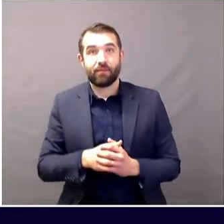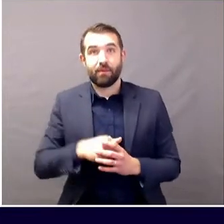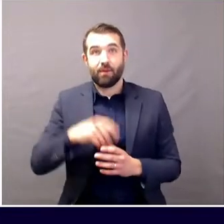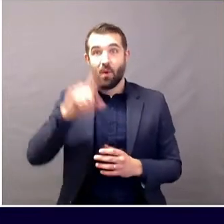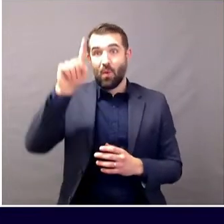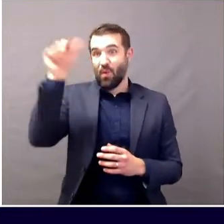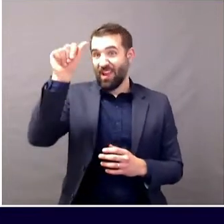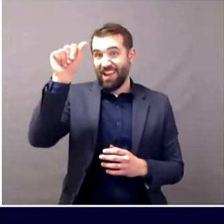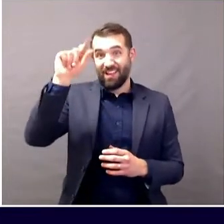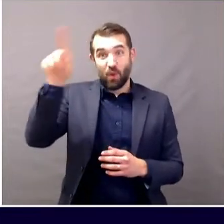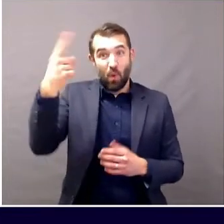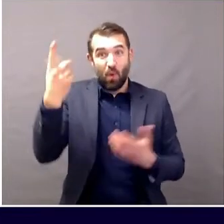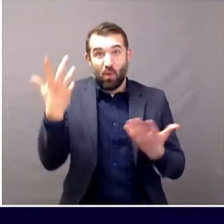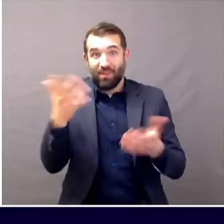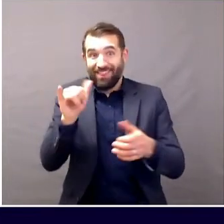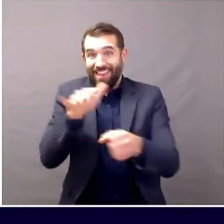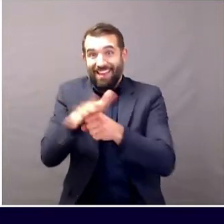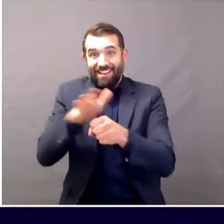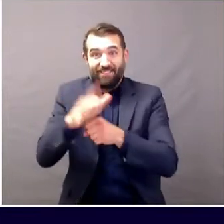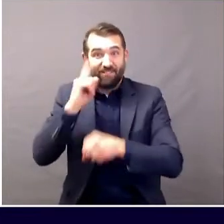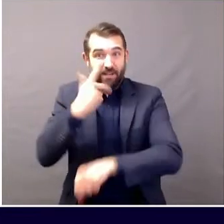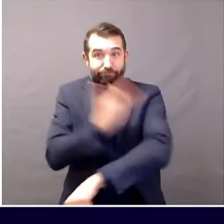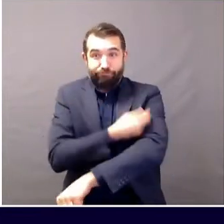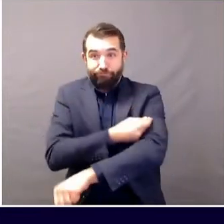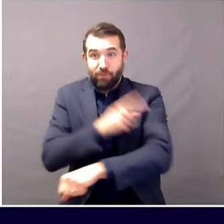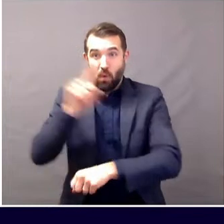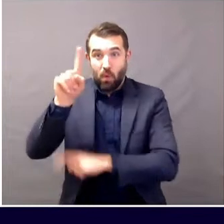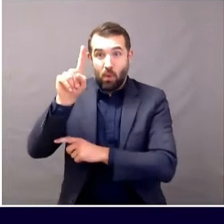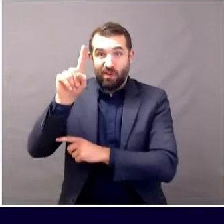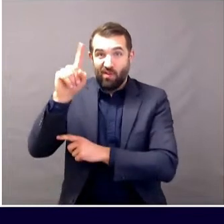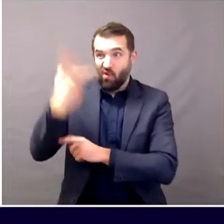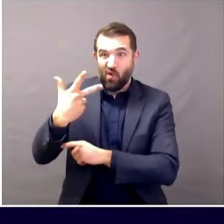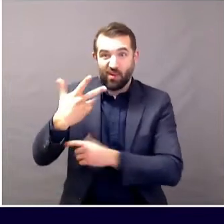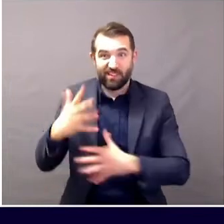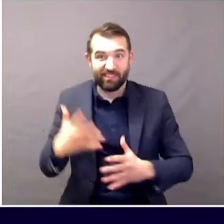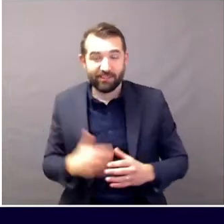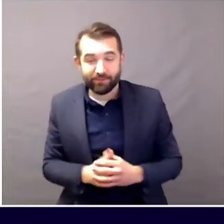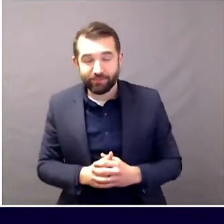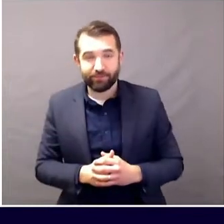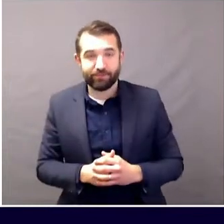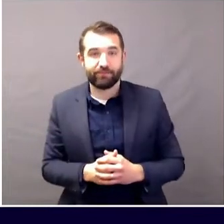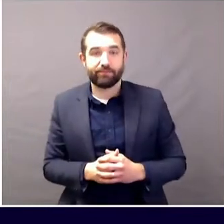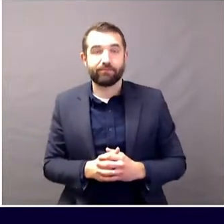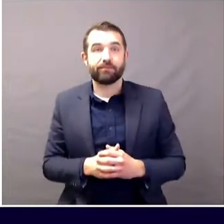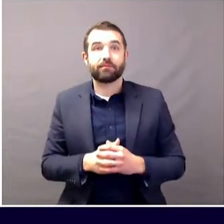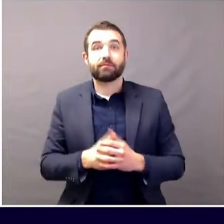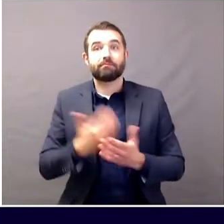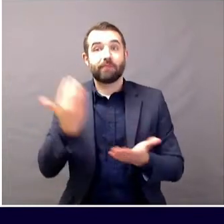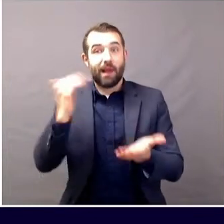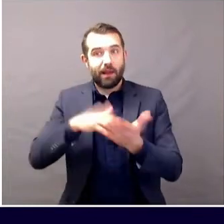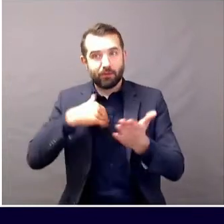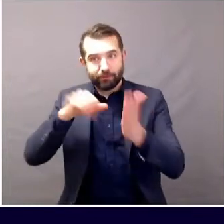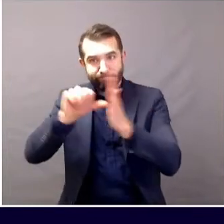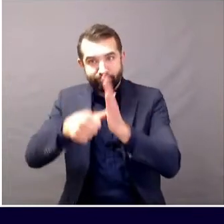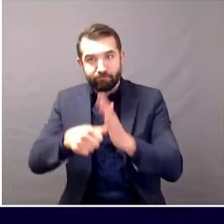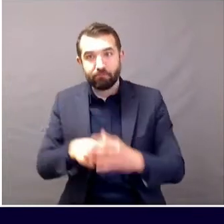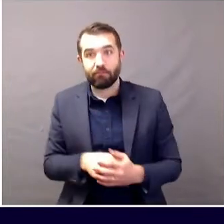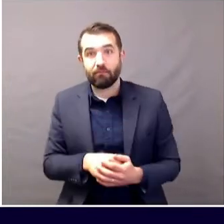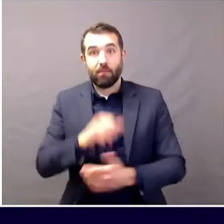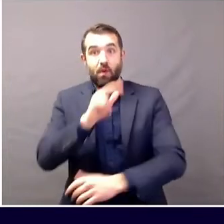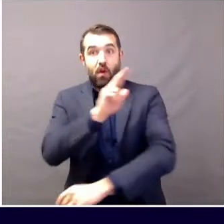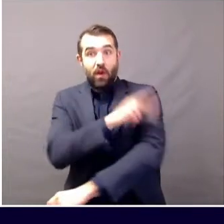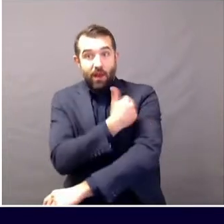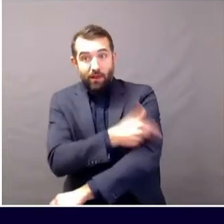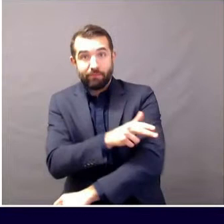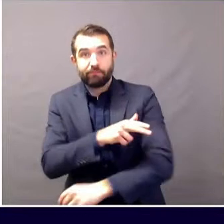Right now, again, our focus is on groups that work in and with hospitals, EMS, as well as home health